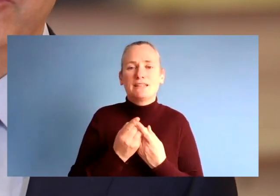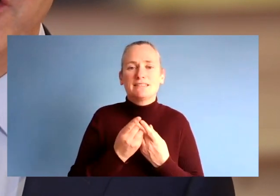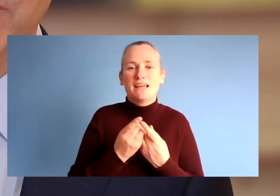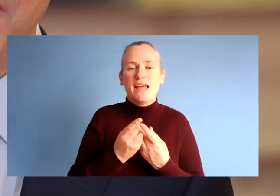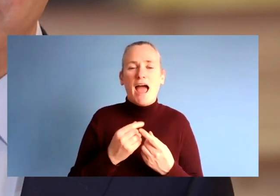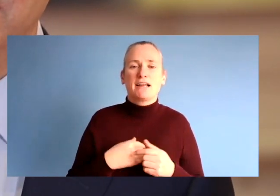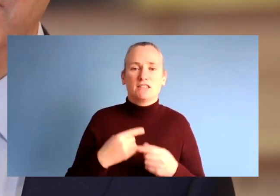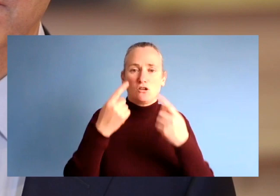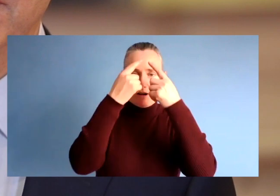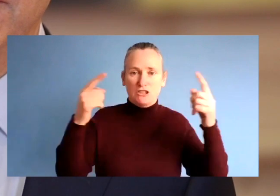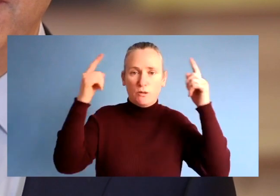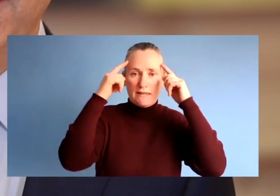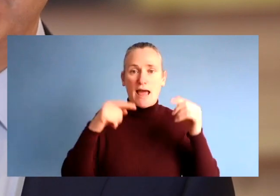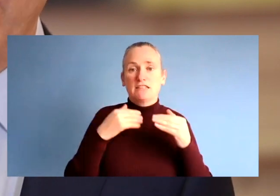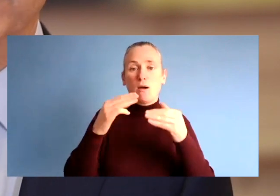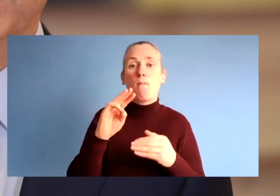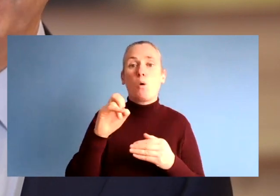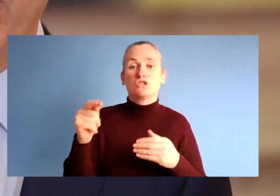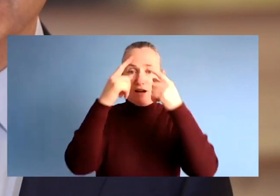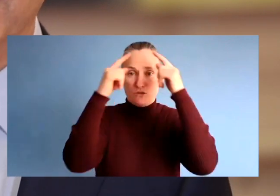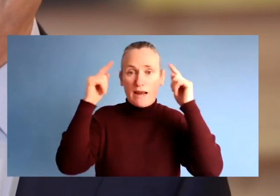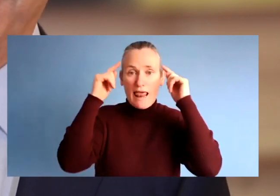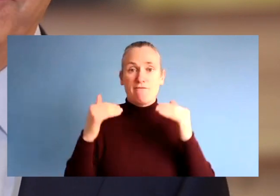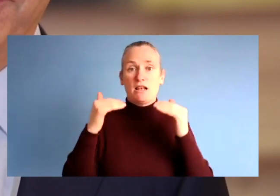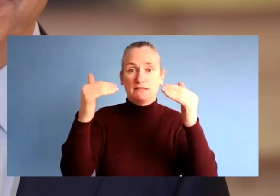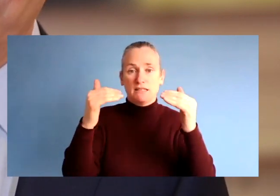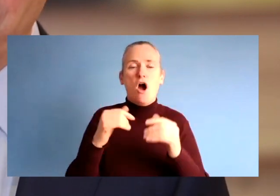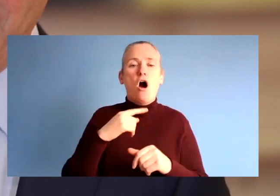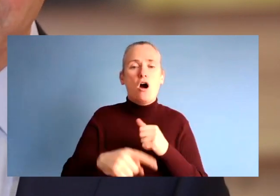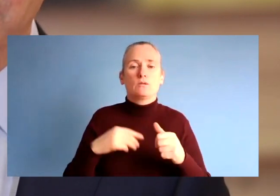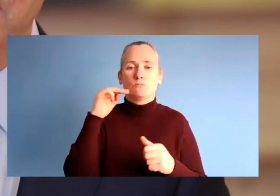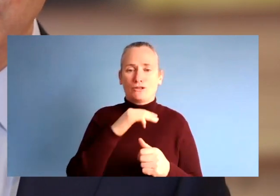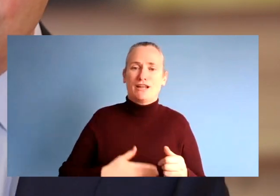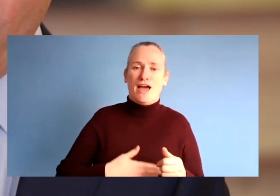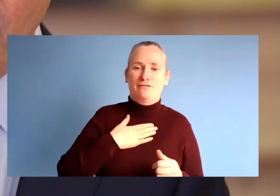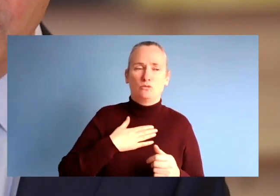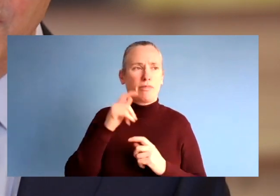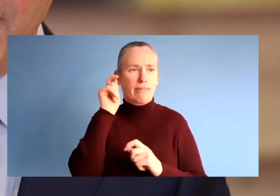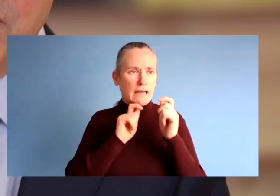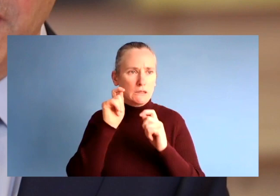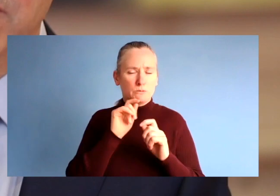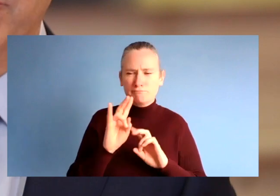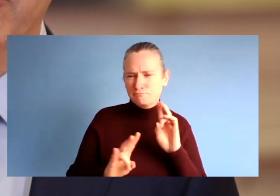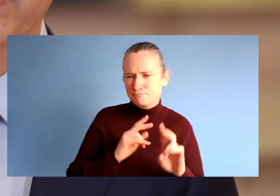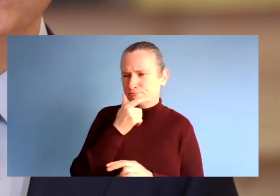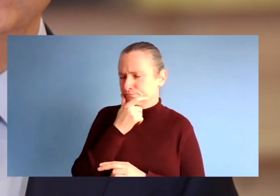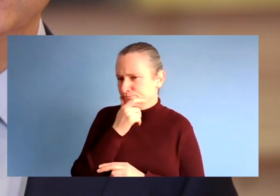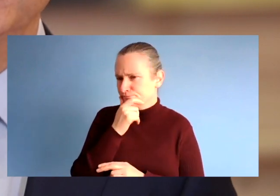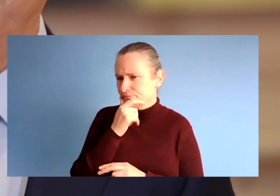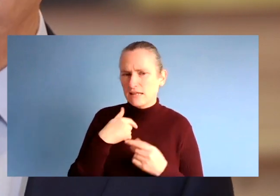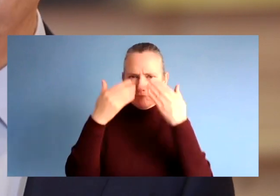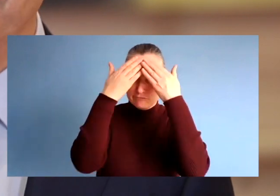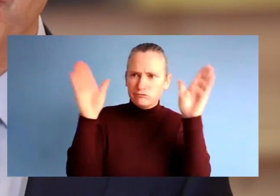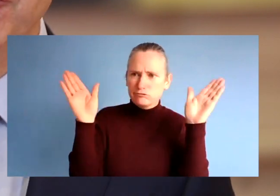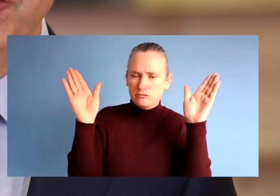and postgraduate levels. It is always important in life to reflect, to inquire, and to take the broader view.